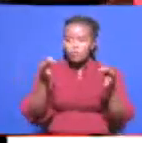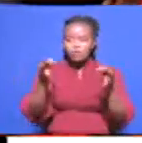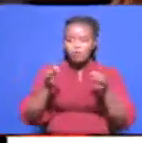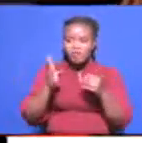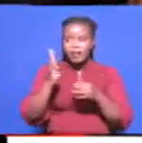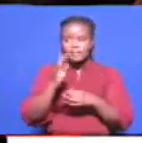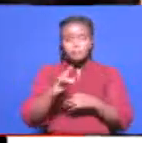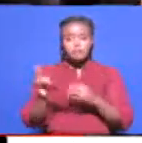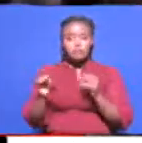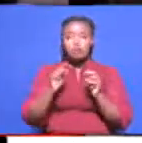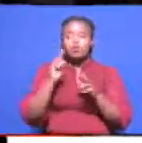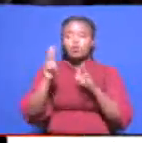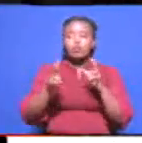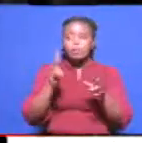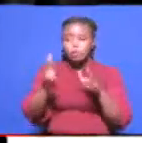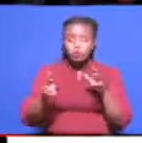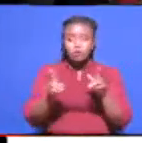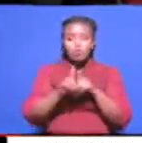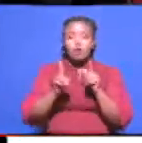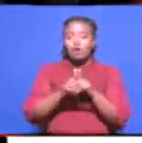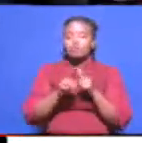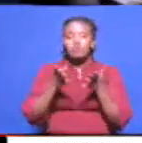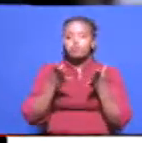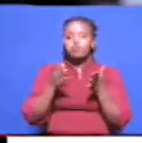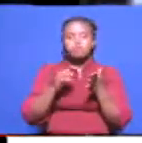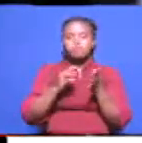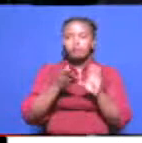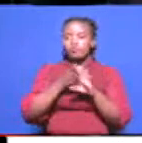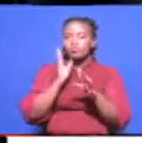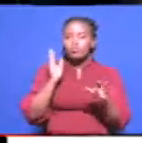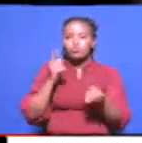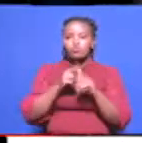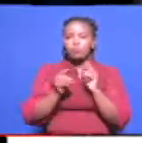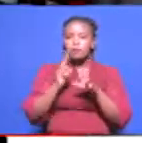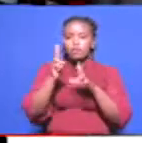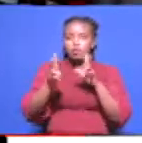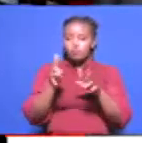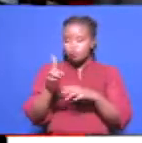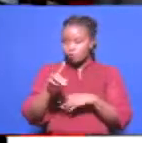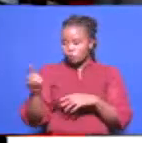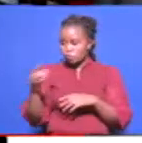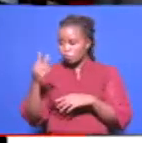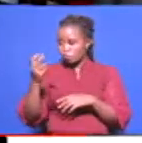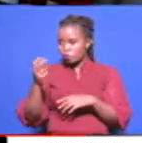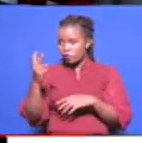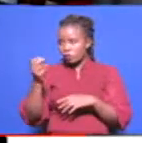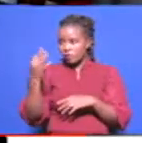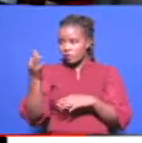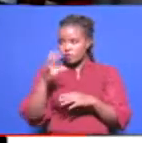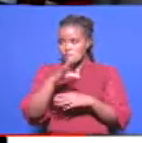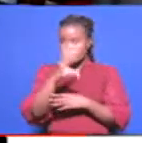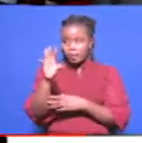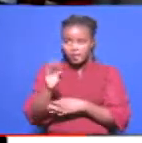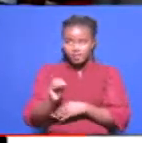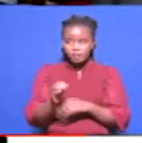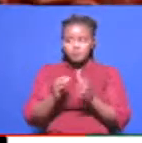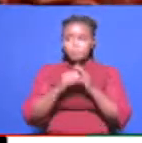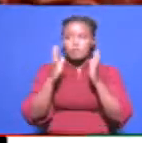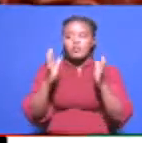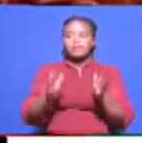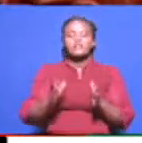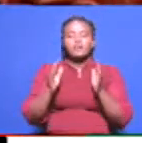2022, consequently shooting down proposals in the 2022-2023 budget, the leader of minority in the National Assembly, John